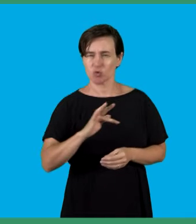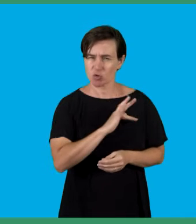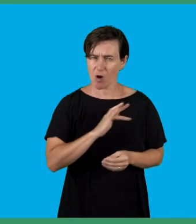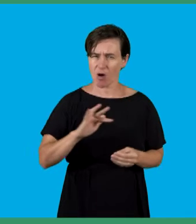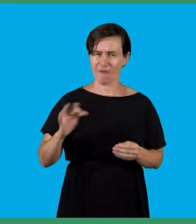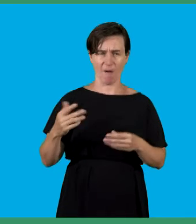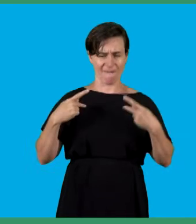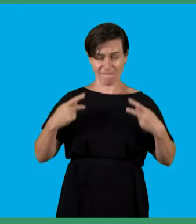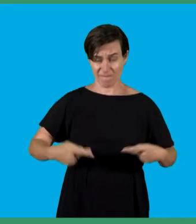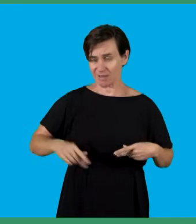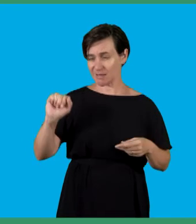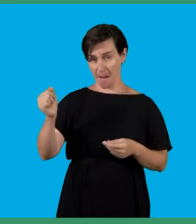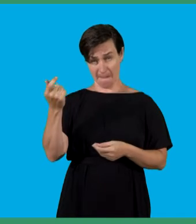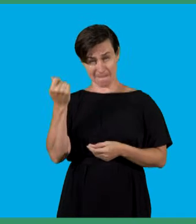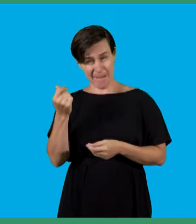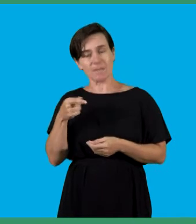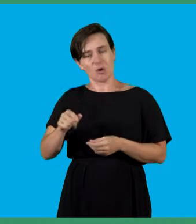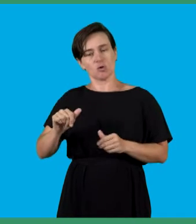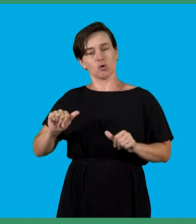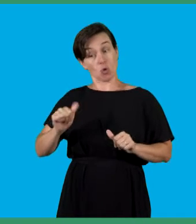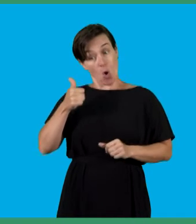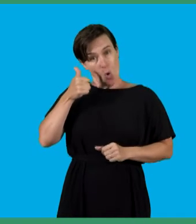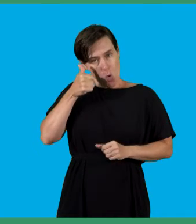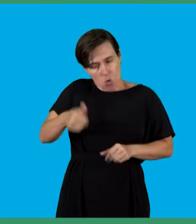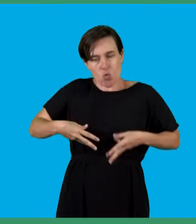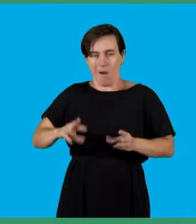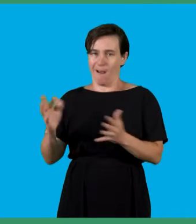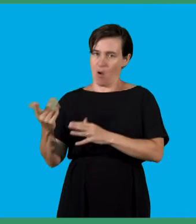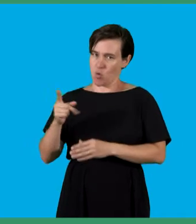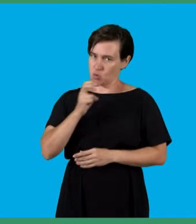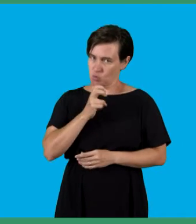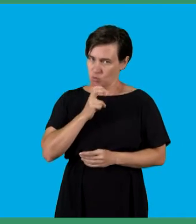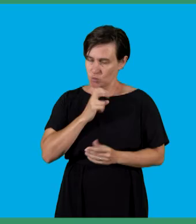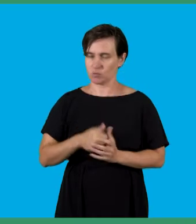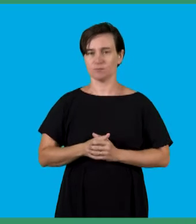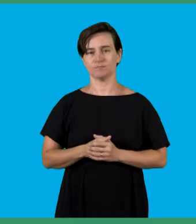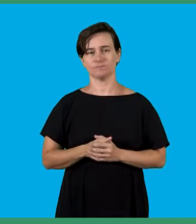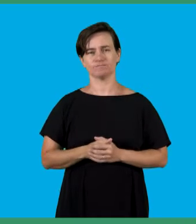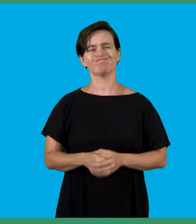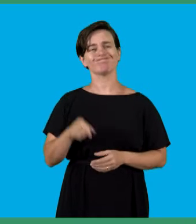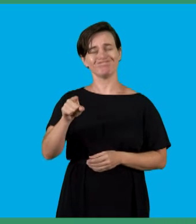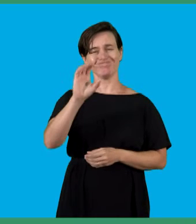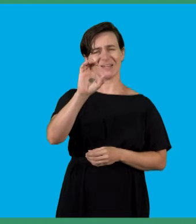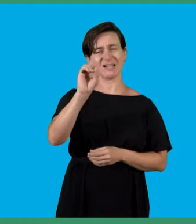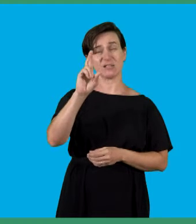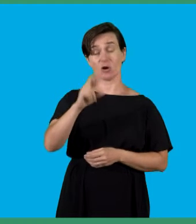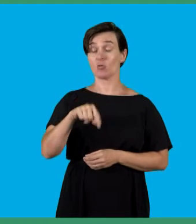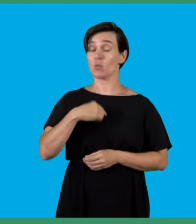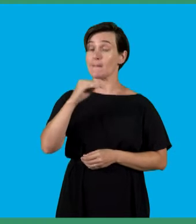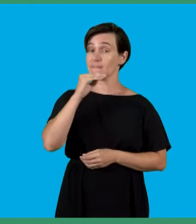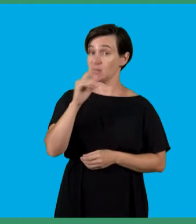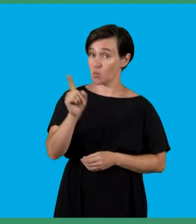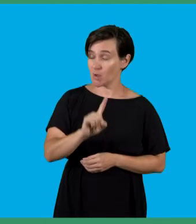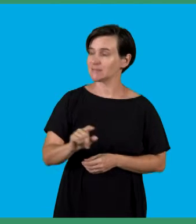human, physical, and financial resources. Now, when we talk of corporate social responsibility, again, we are now